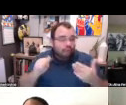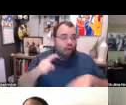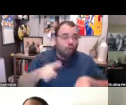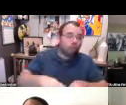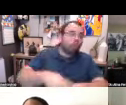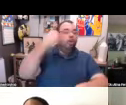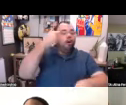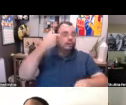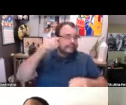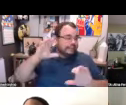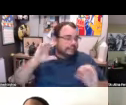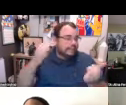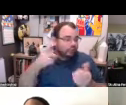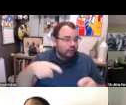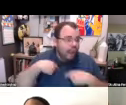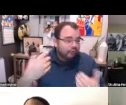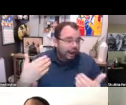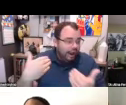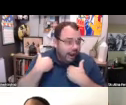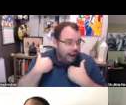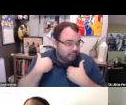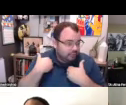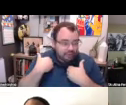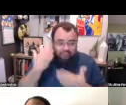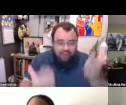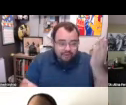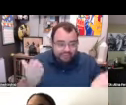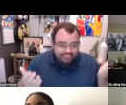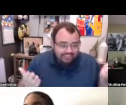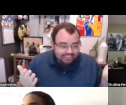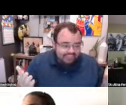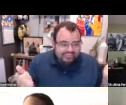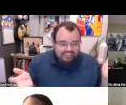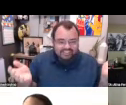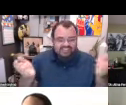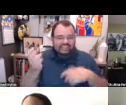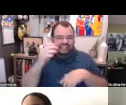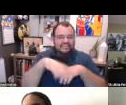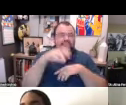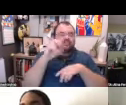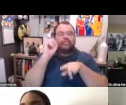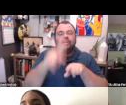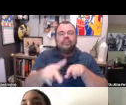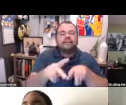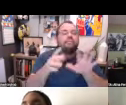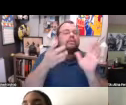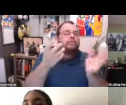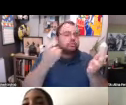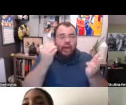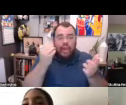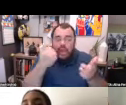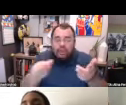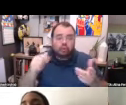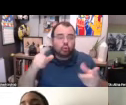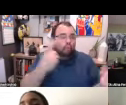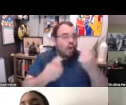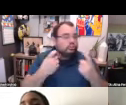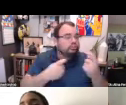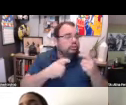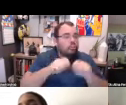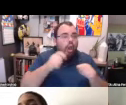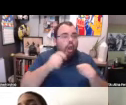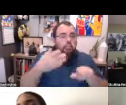from me. It's been a long class so far. All right. So,